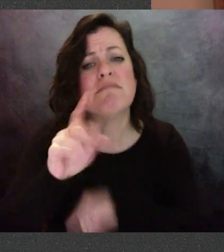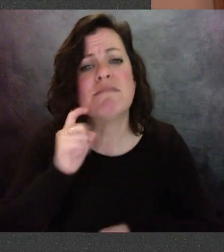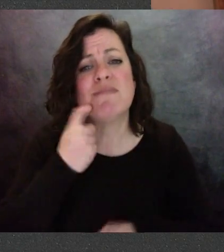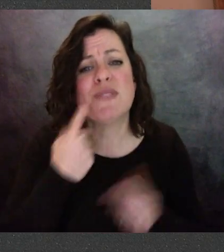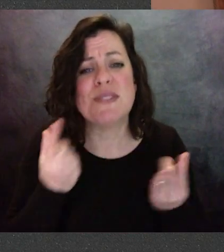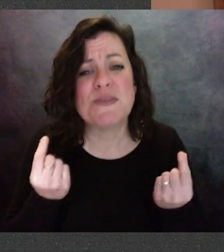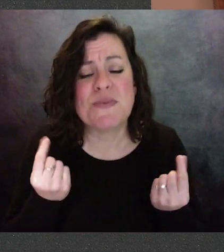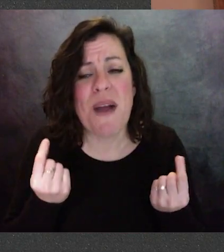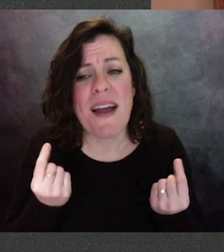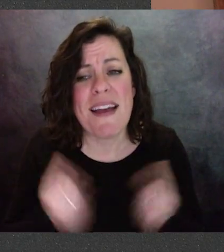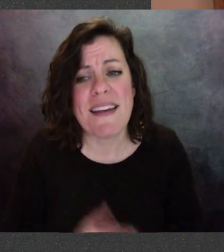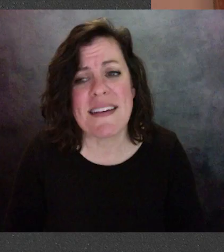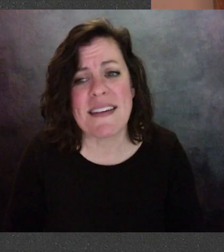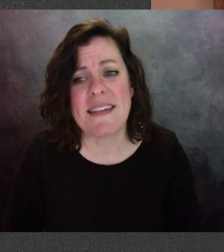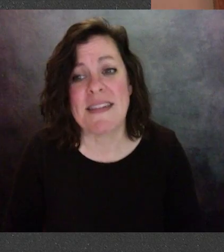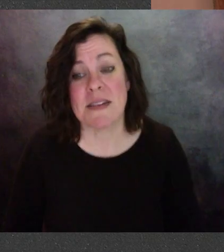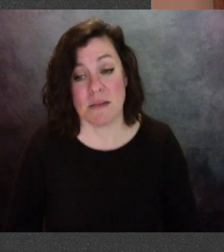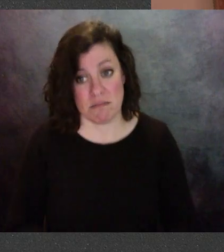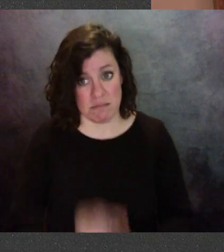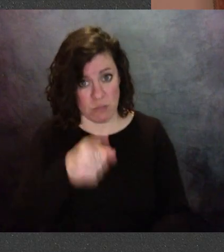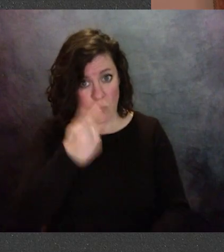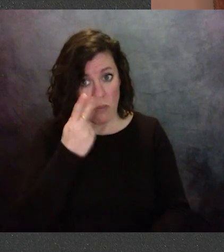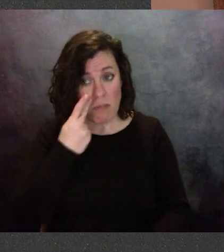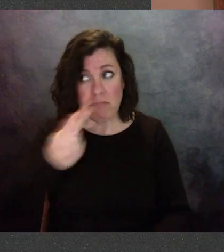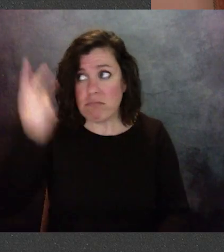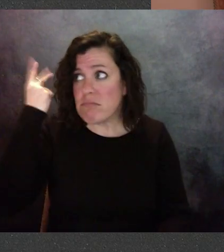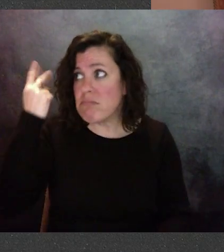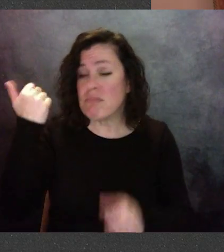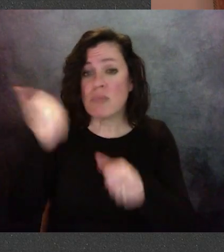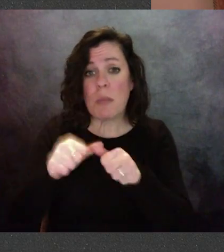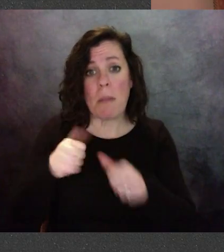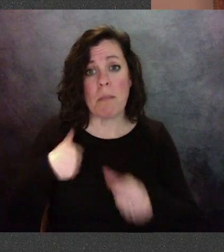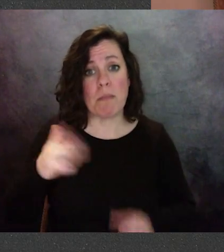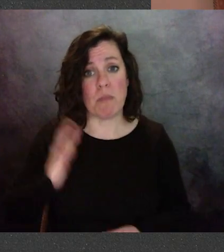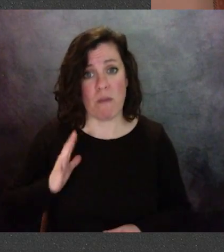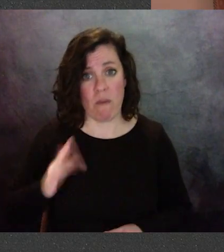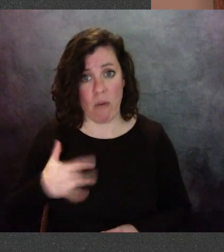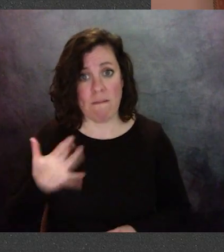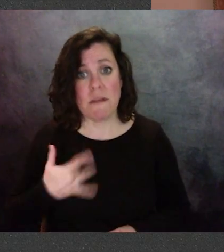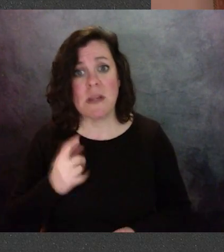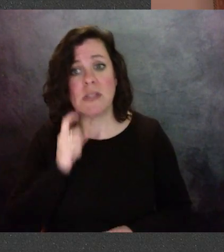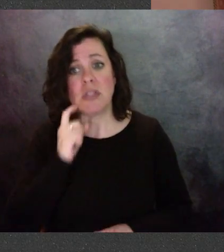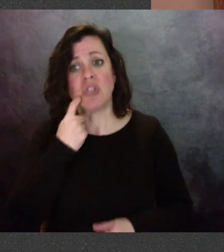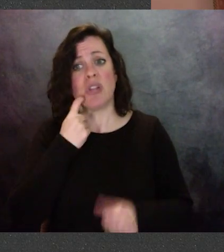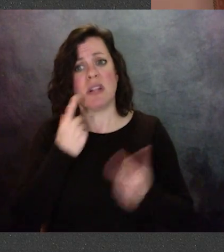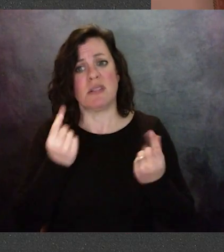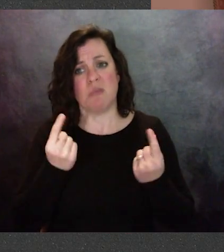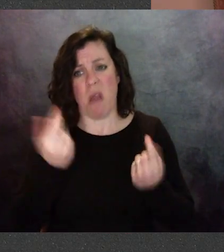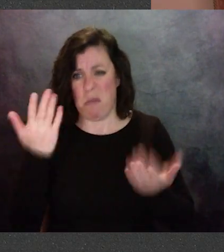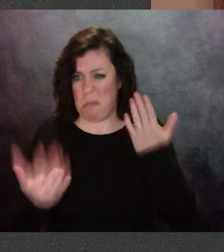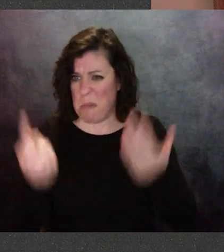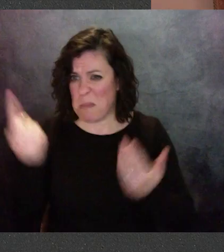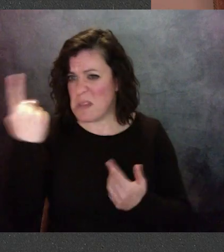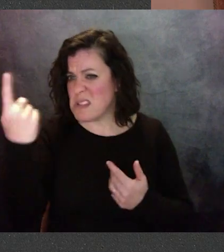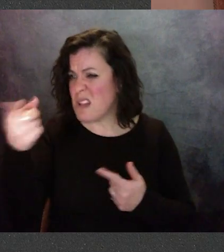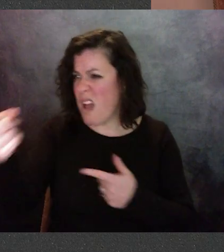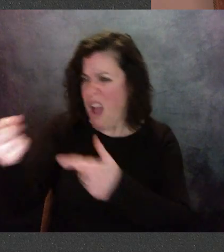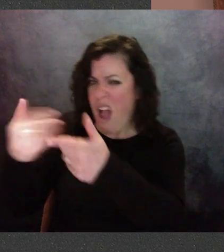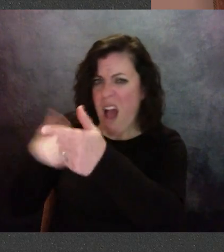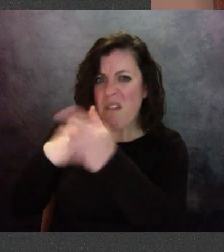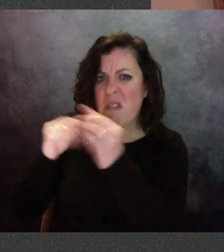Can you ever remember a time when you were jealous? When you had that feeling that maybe somebody had more toys than